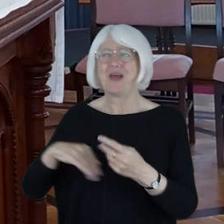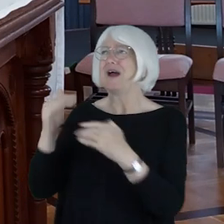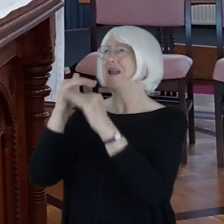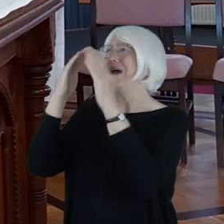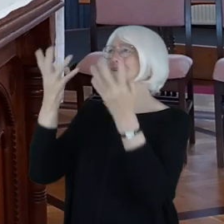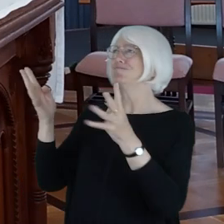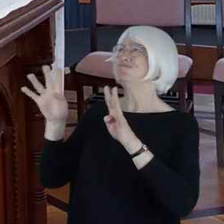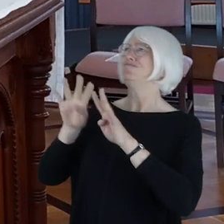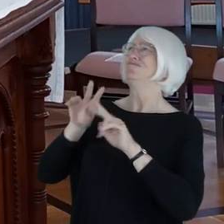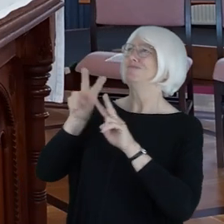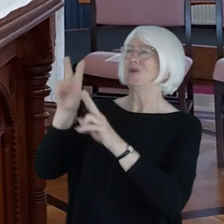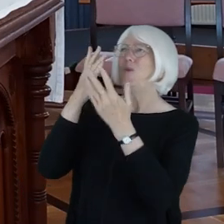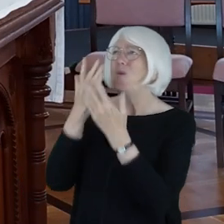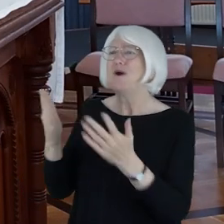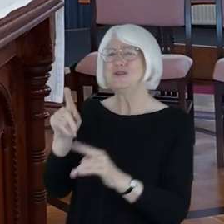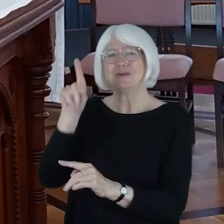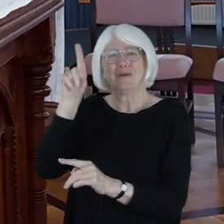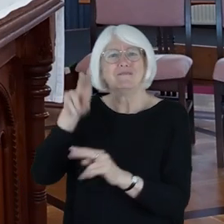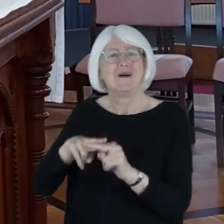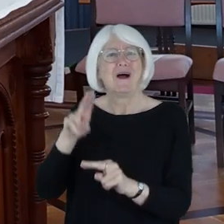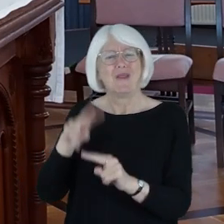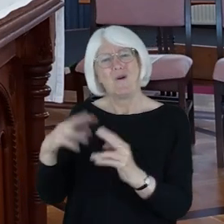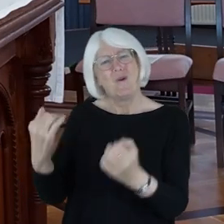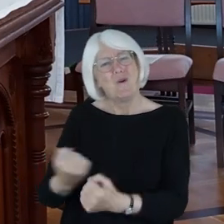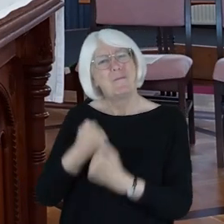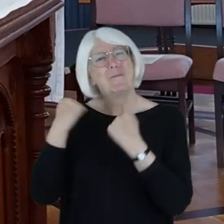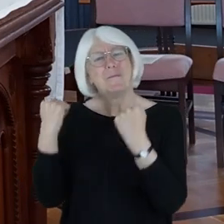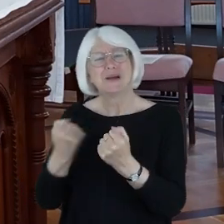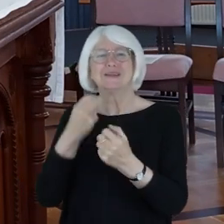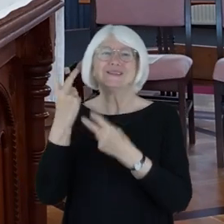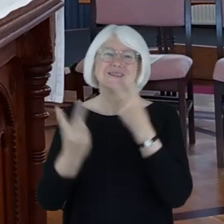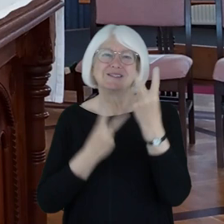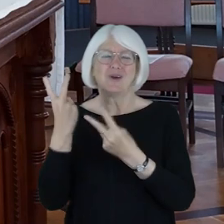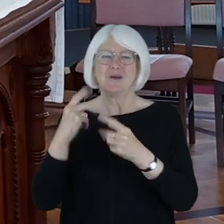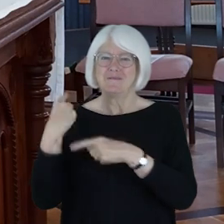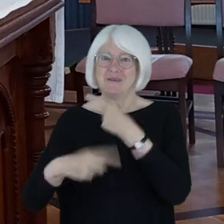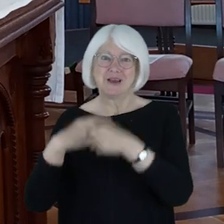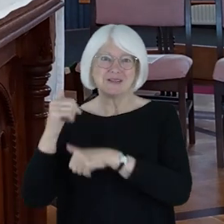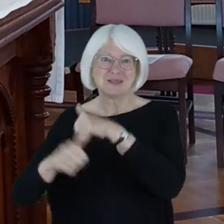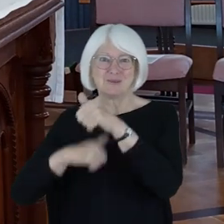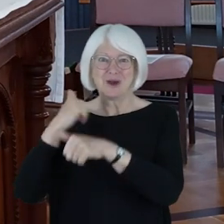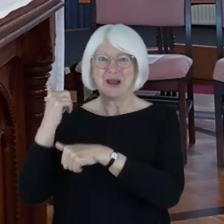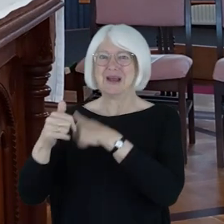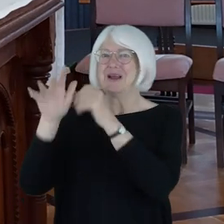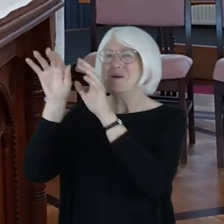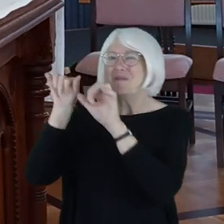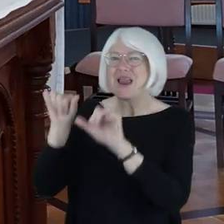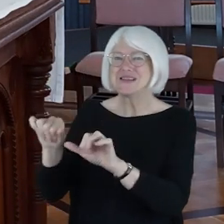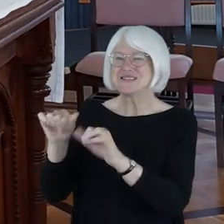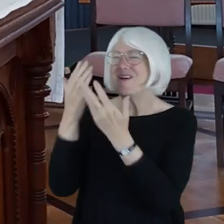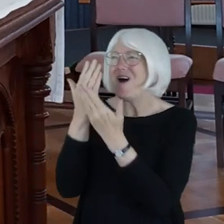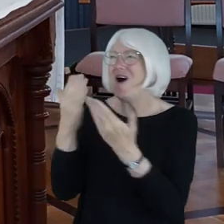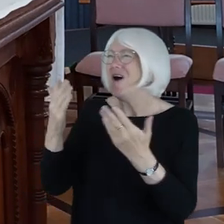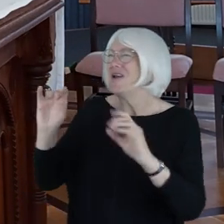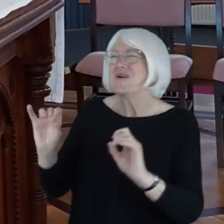we worship you, Father Almighty, in songs of everlasting praise. Blessing and honour